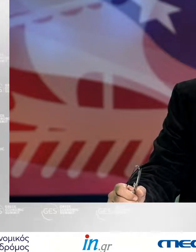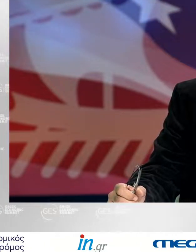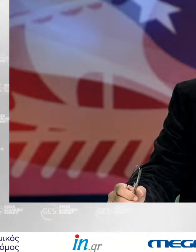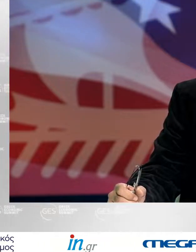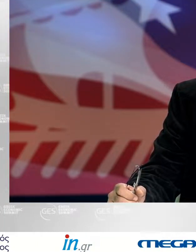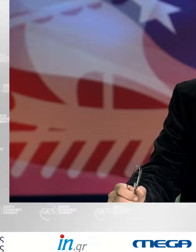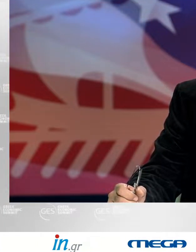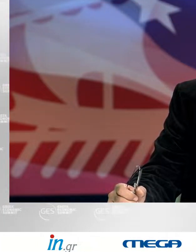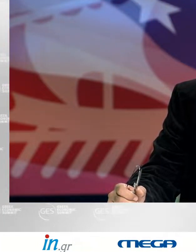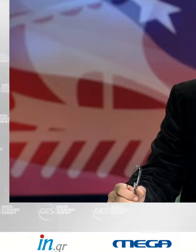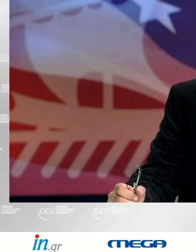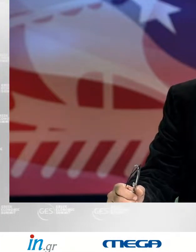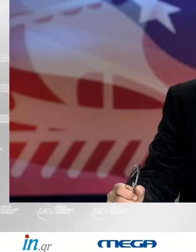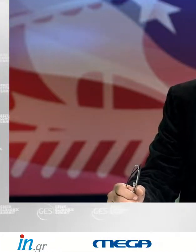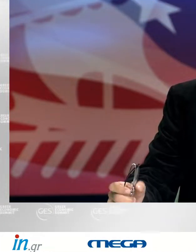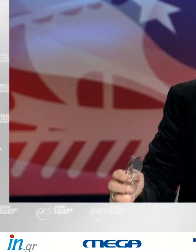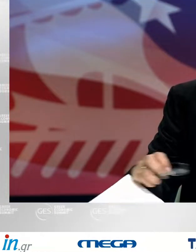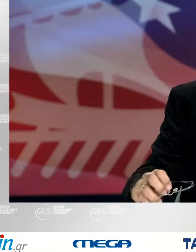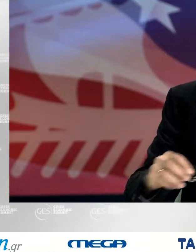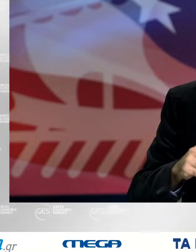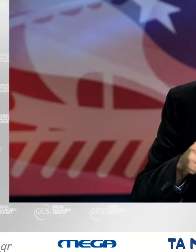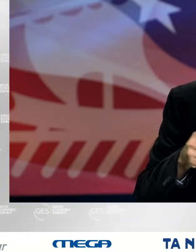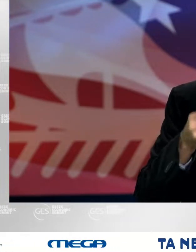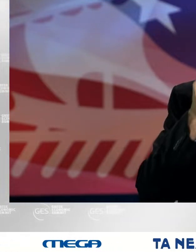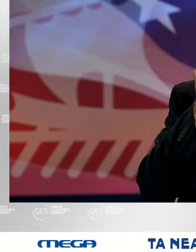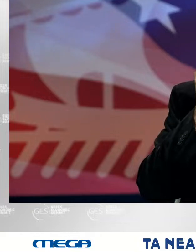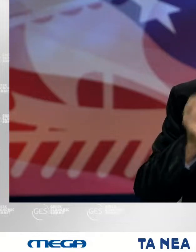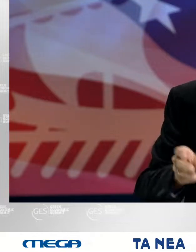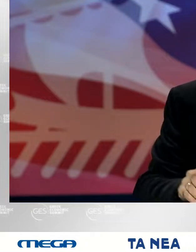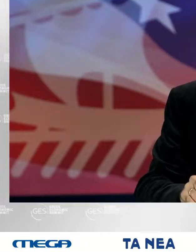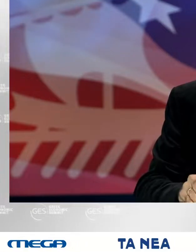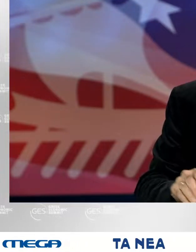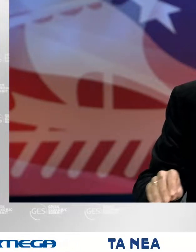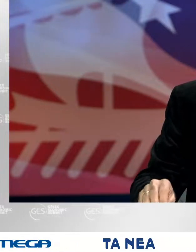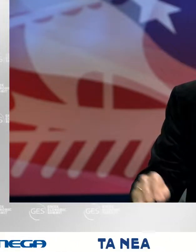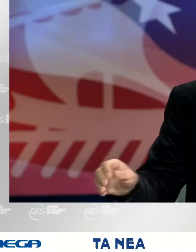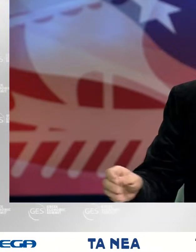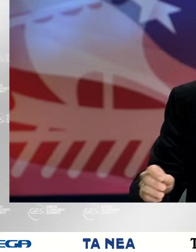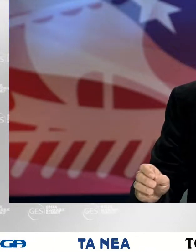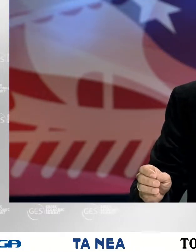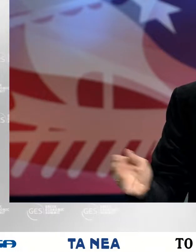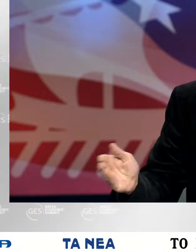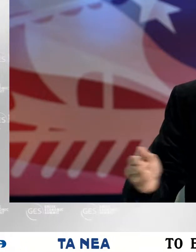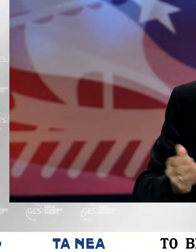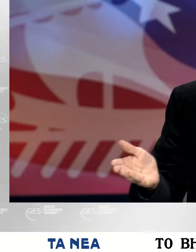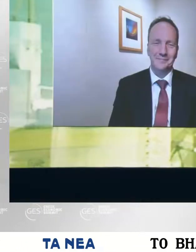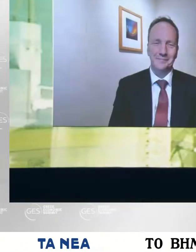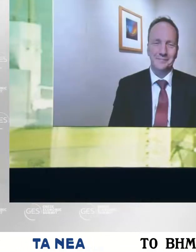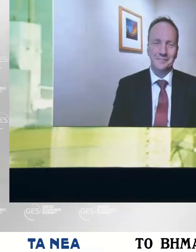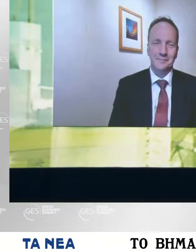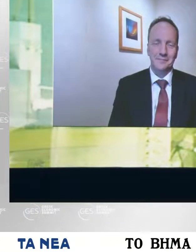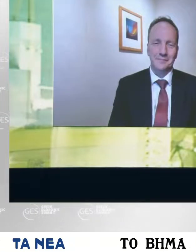is a question of survival. So my first question